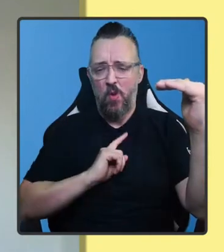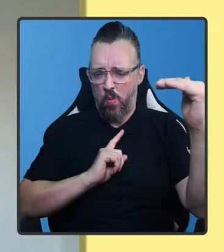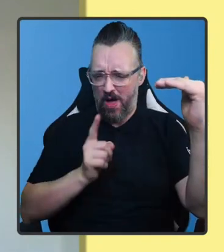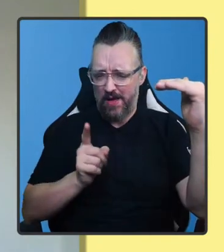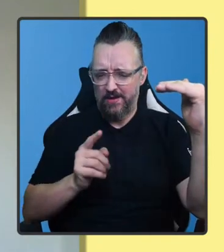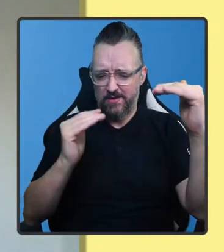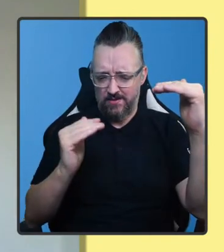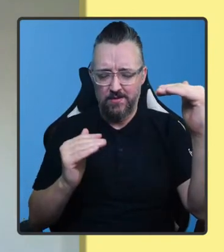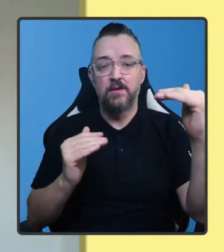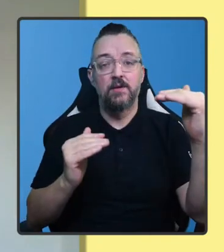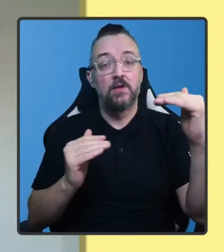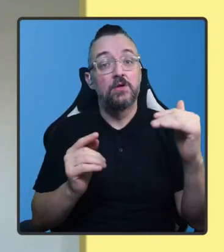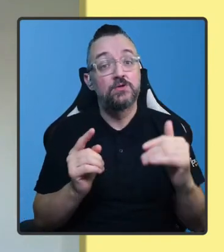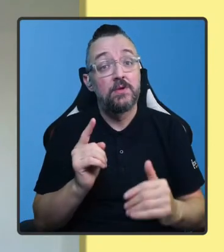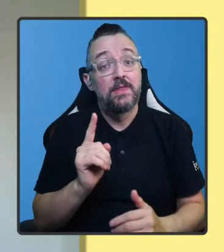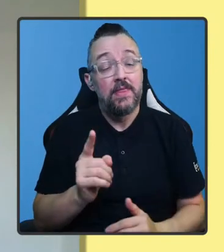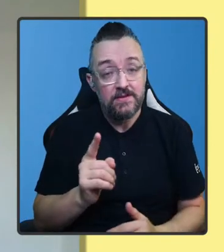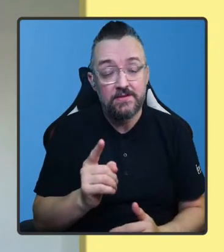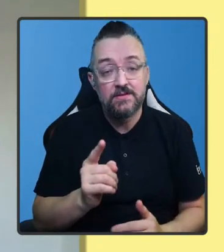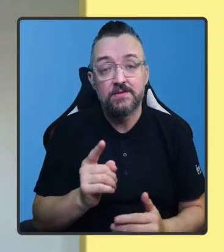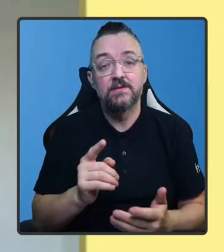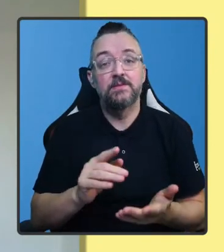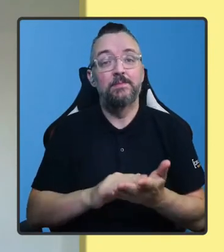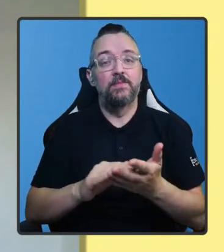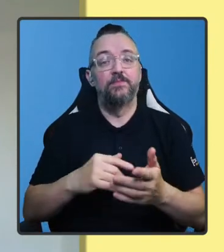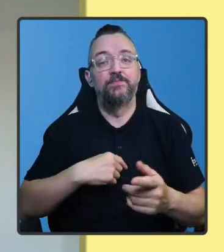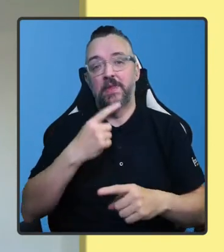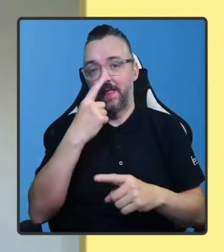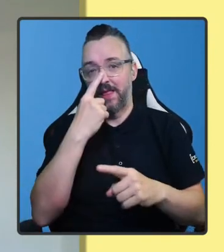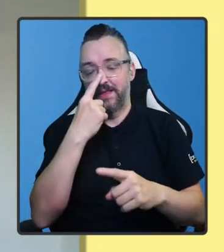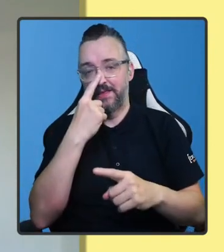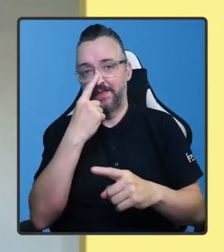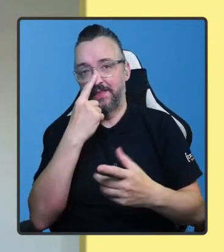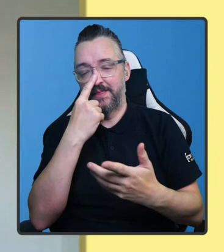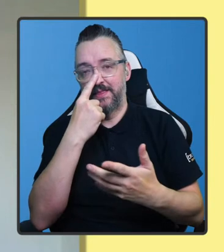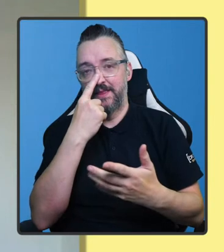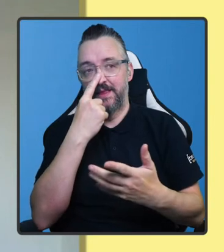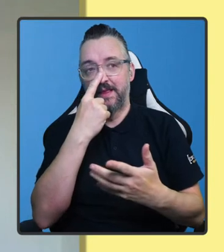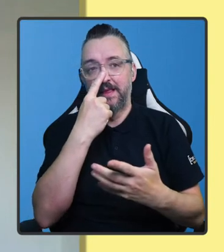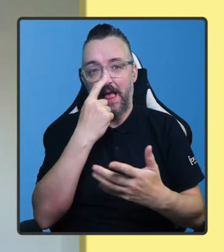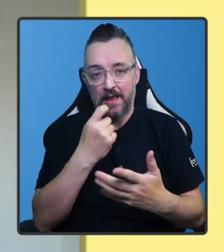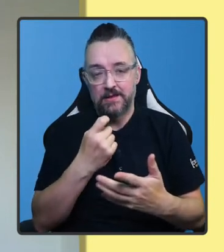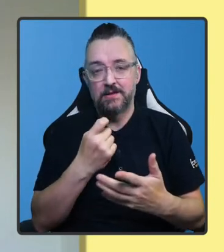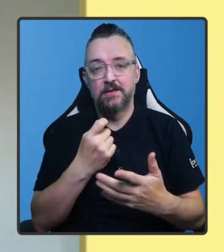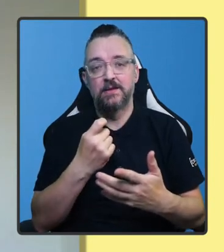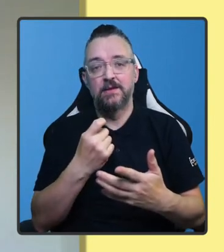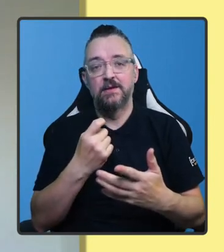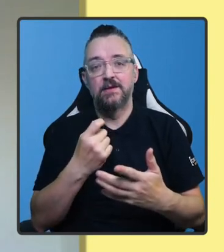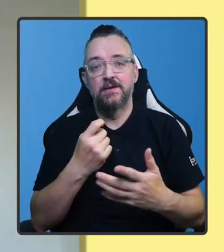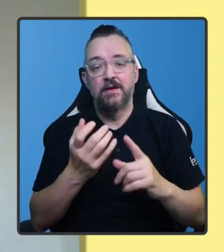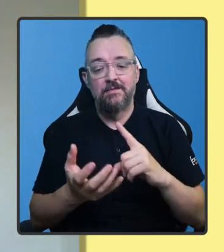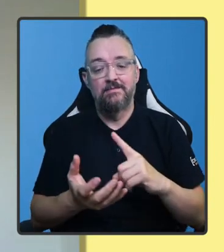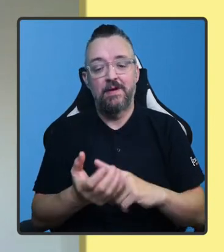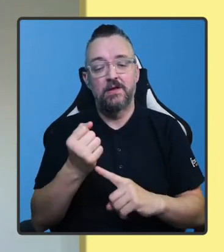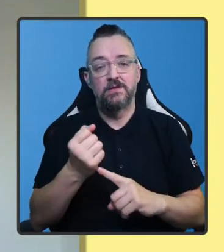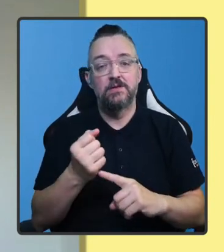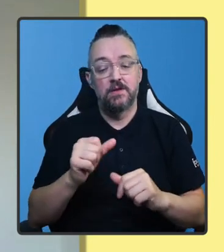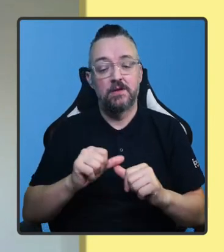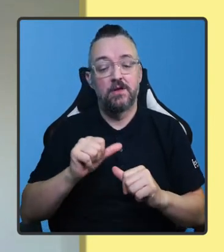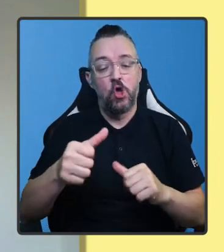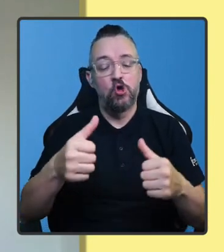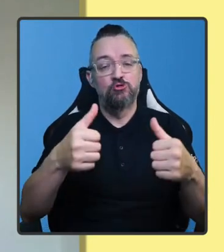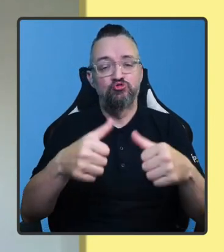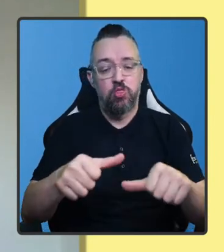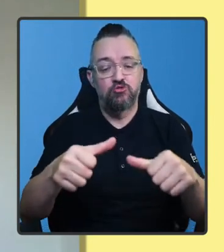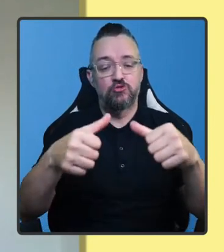This in turn will put us in a position where we can find next generation solutions that will make a